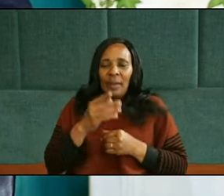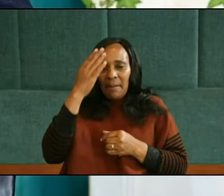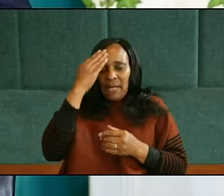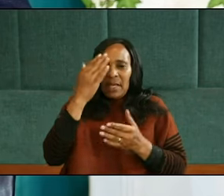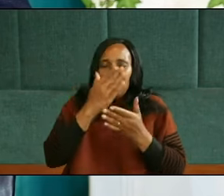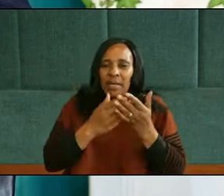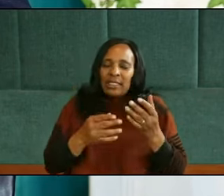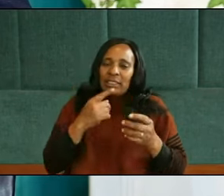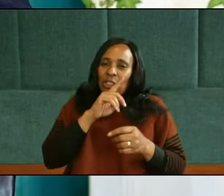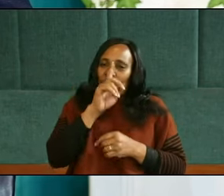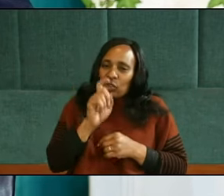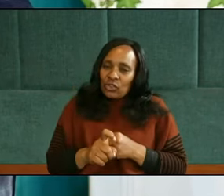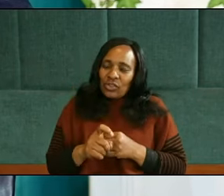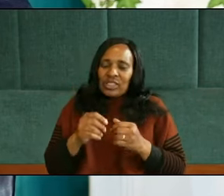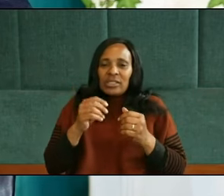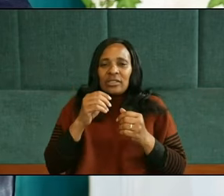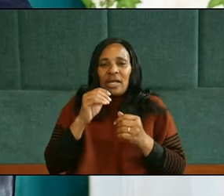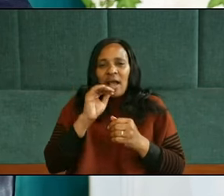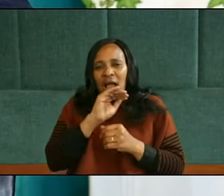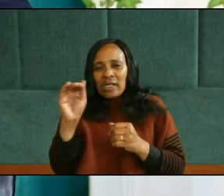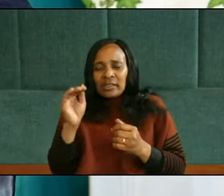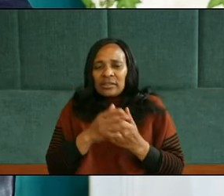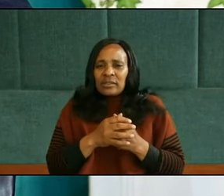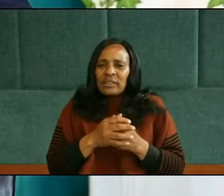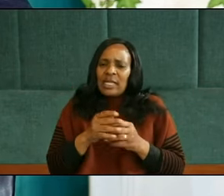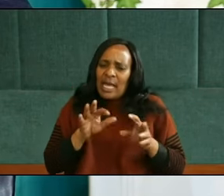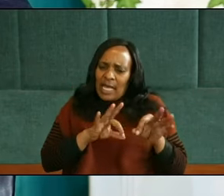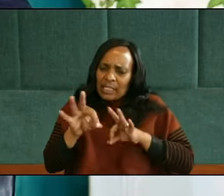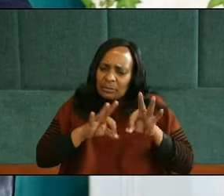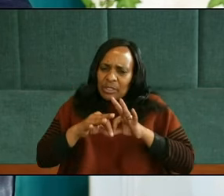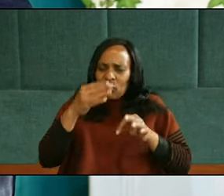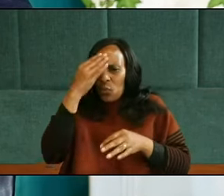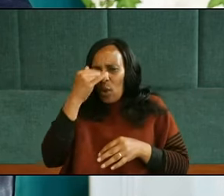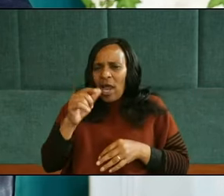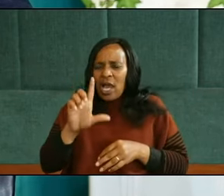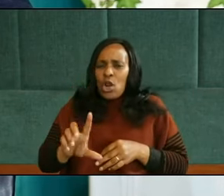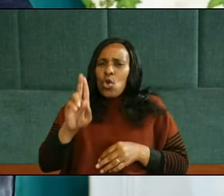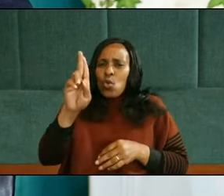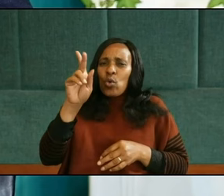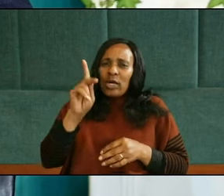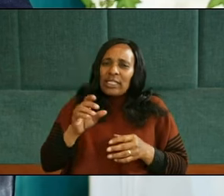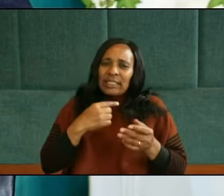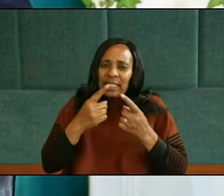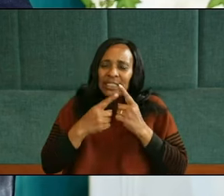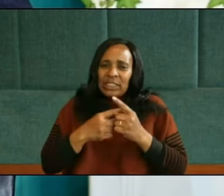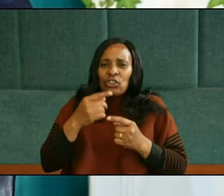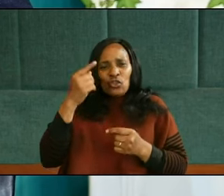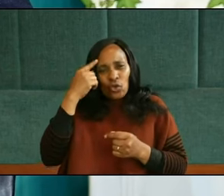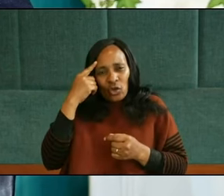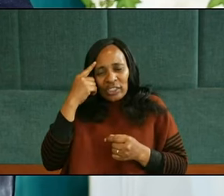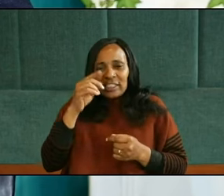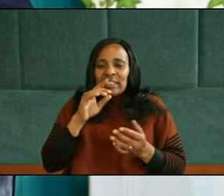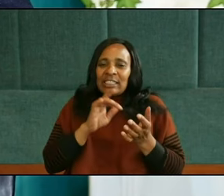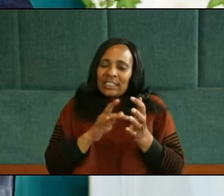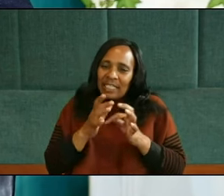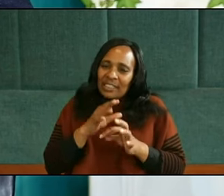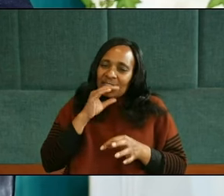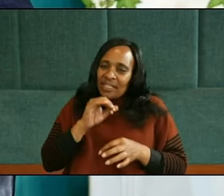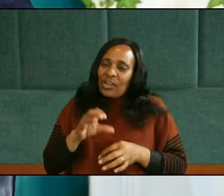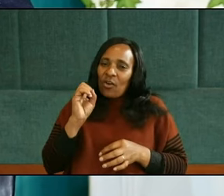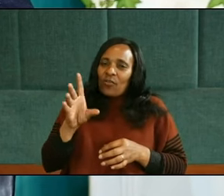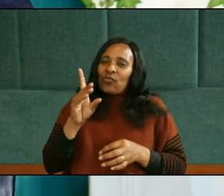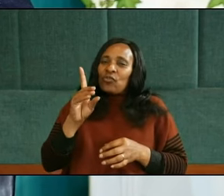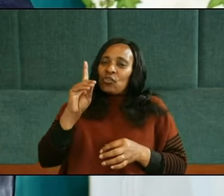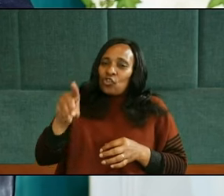part, the question states, Explain why Luke said, so it was thought, that Jesus was the son of Joseph and